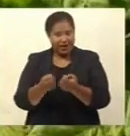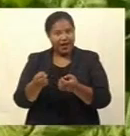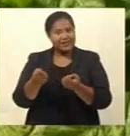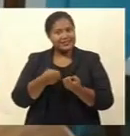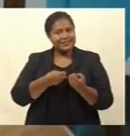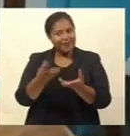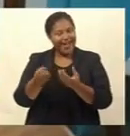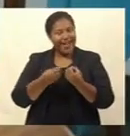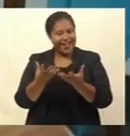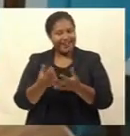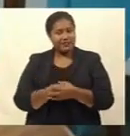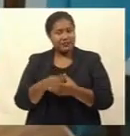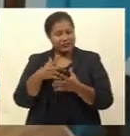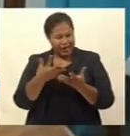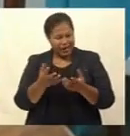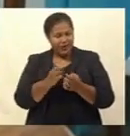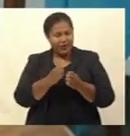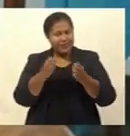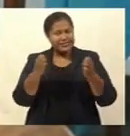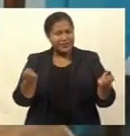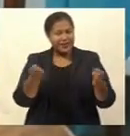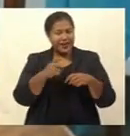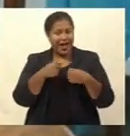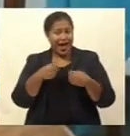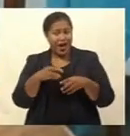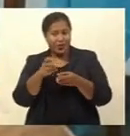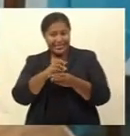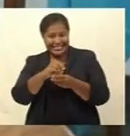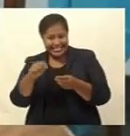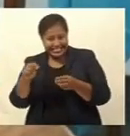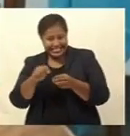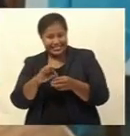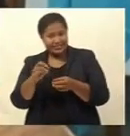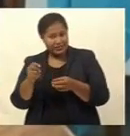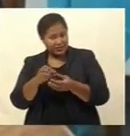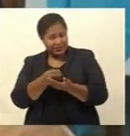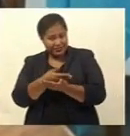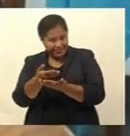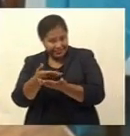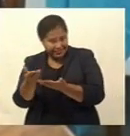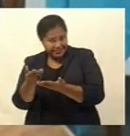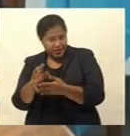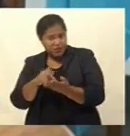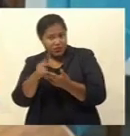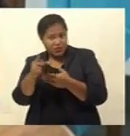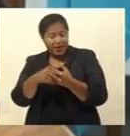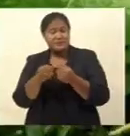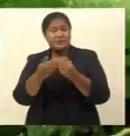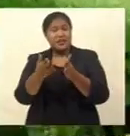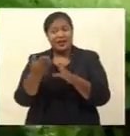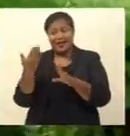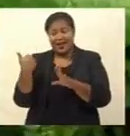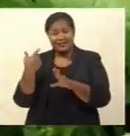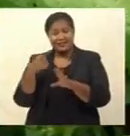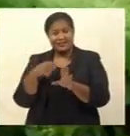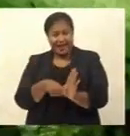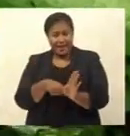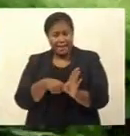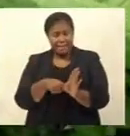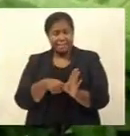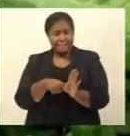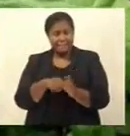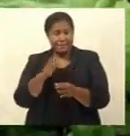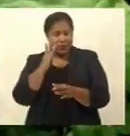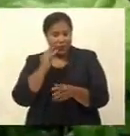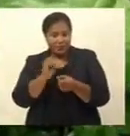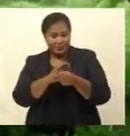Now expanding our seed distribution program that we started last year when